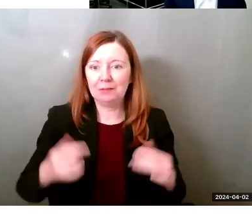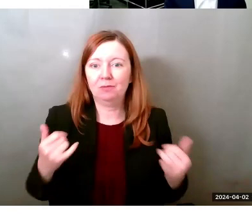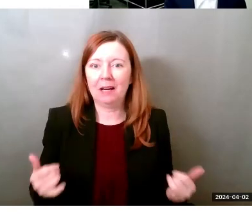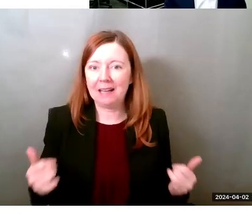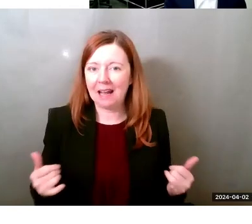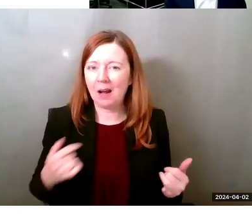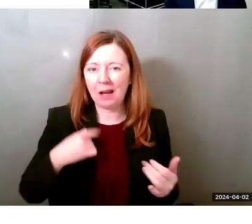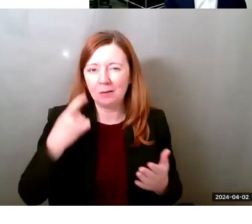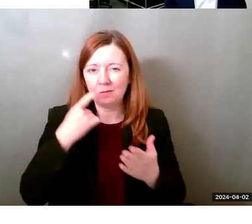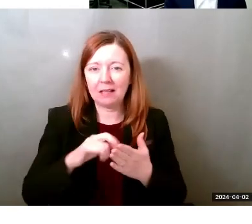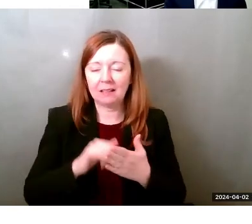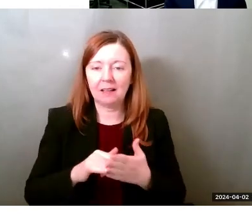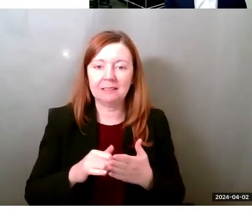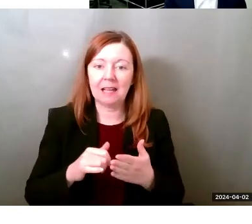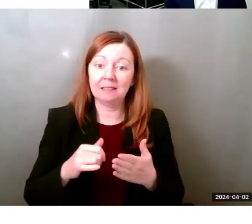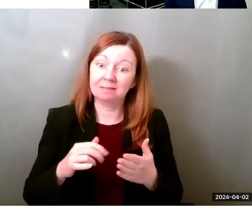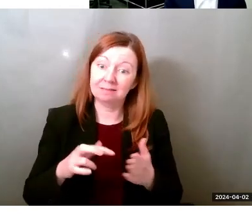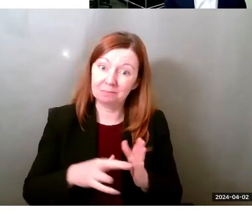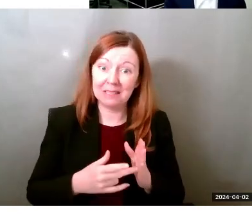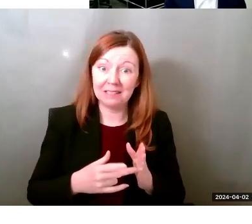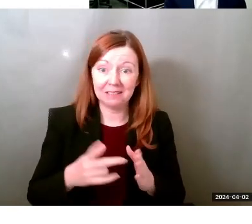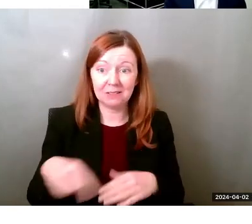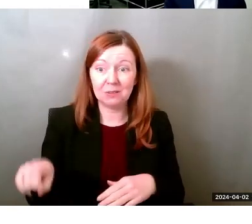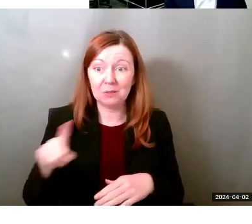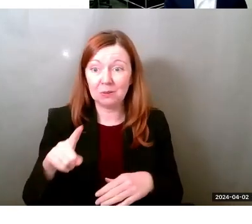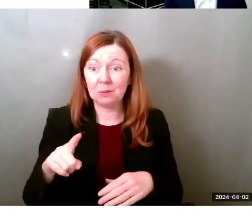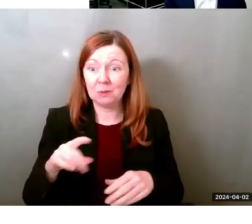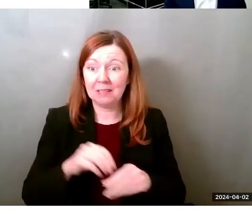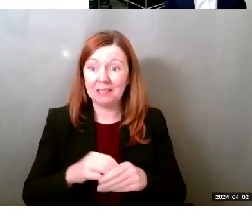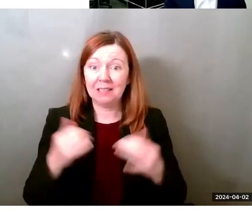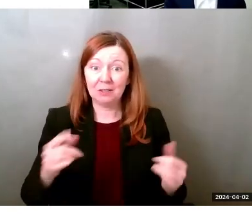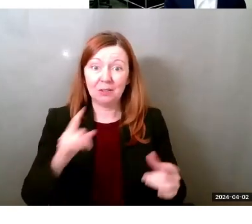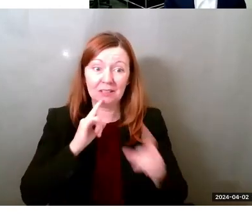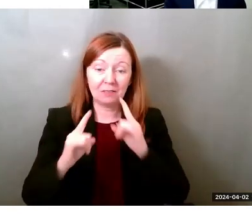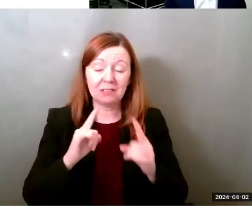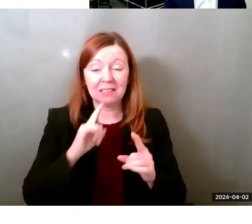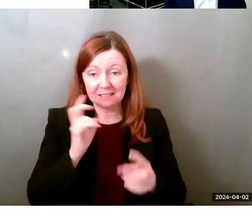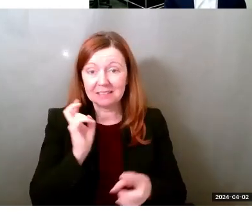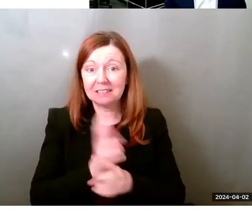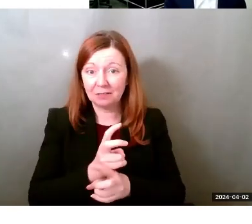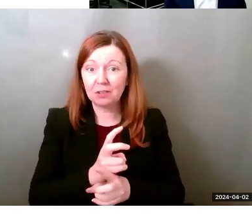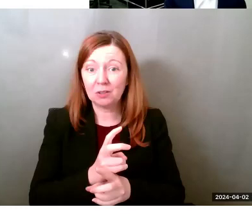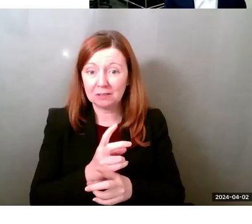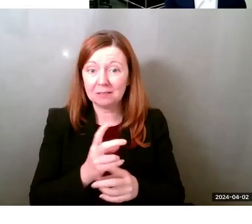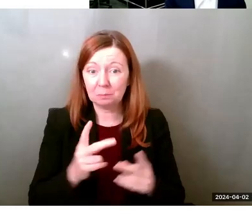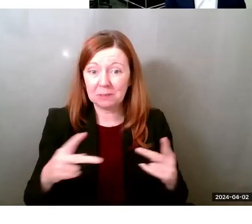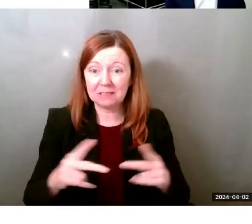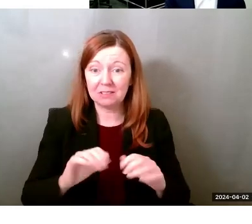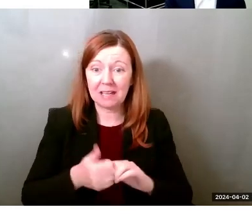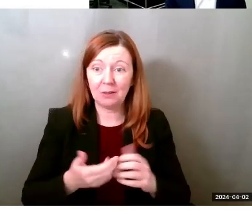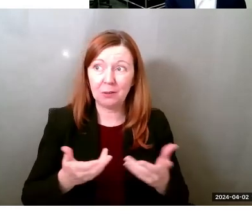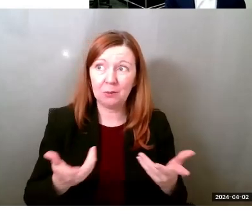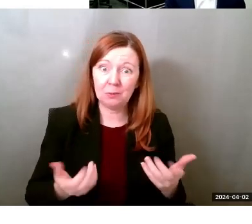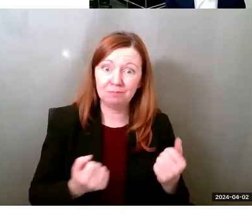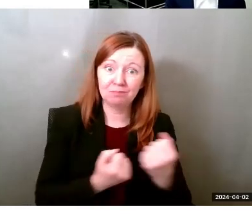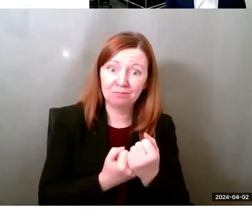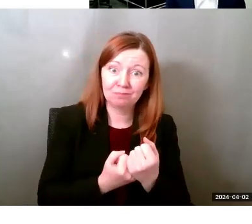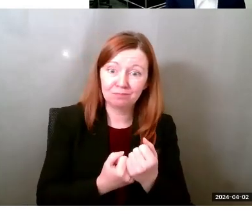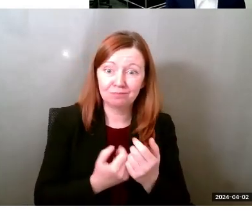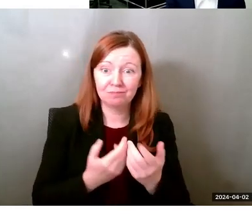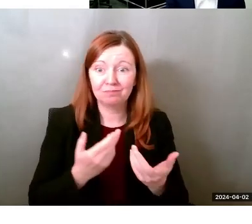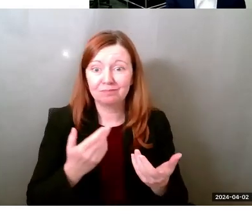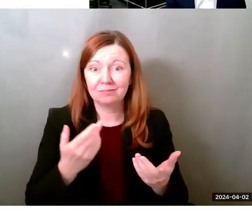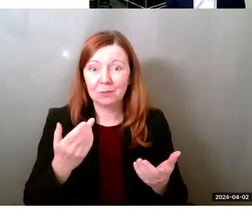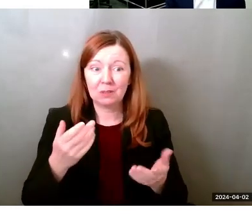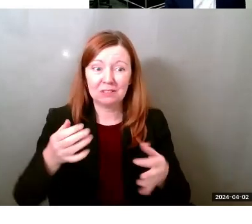now. And I recognize that that puts you all in this current conversation in a difficult place to how do you opine, or how do you